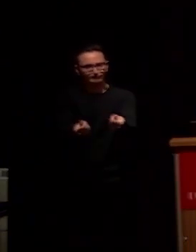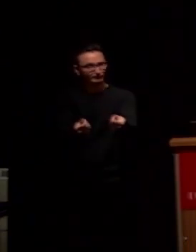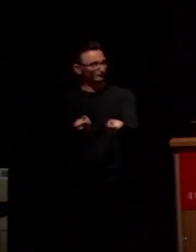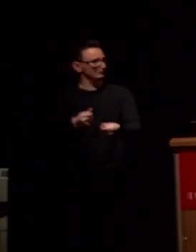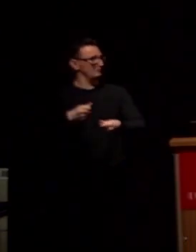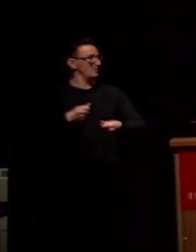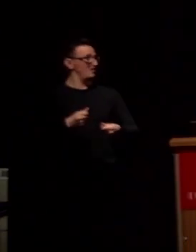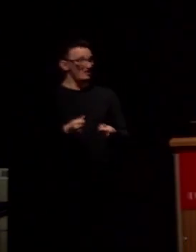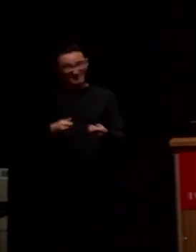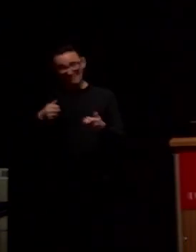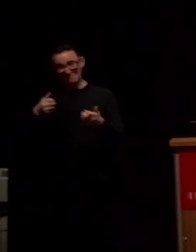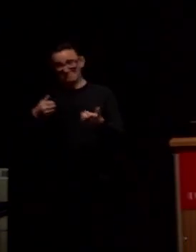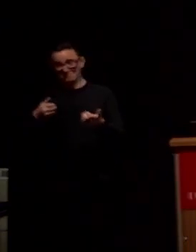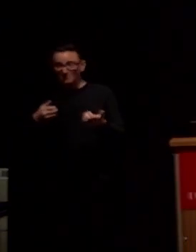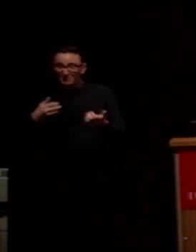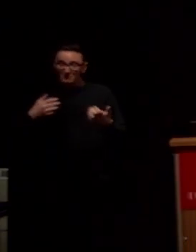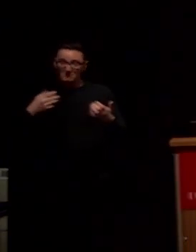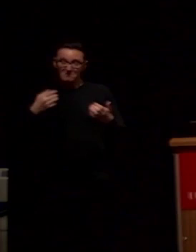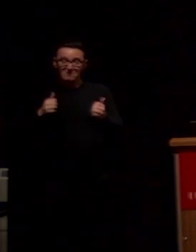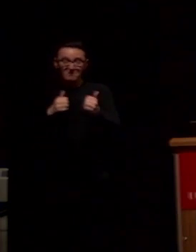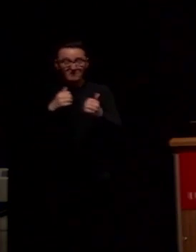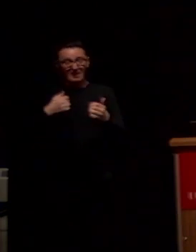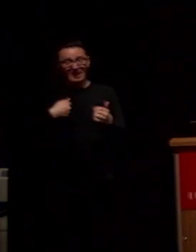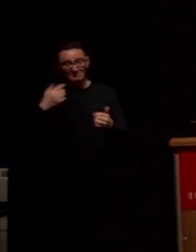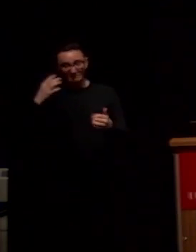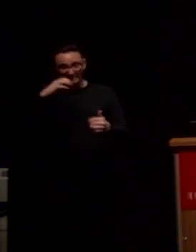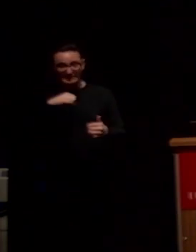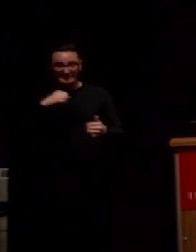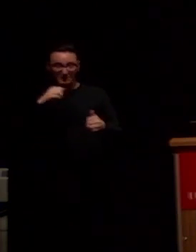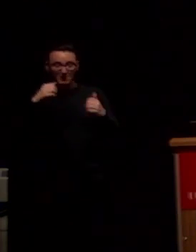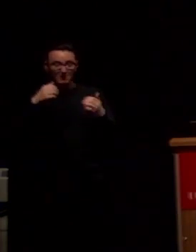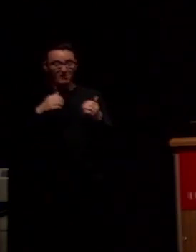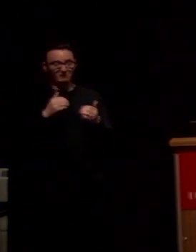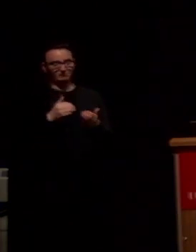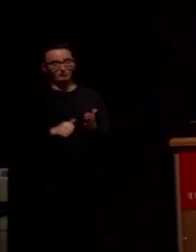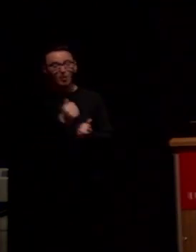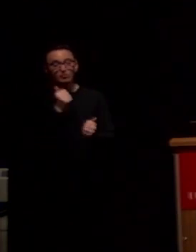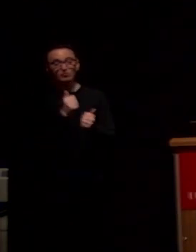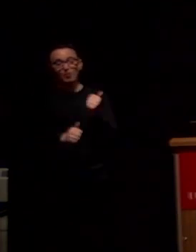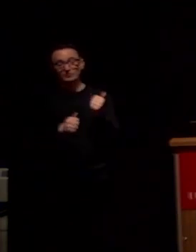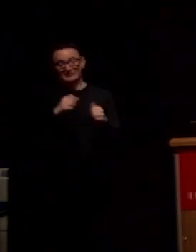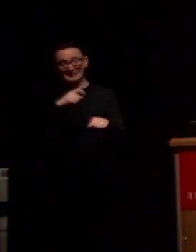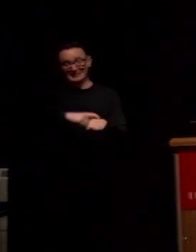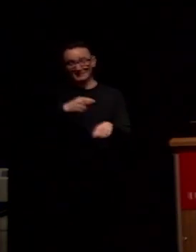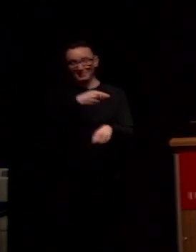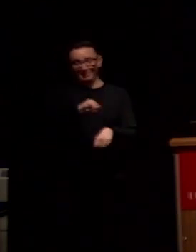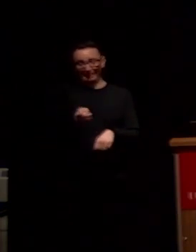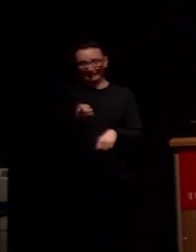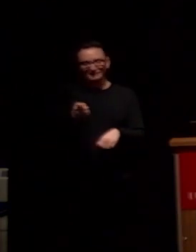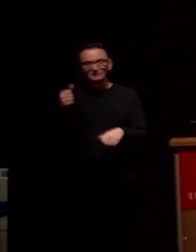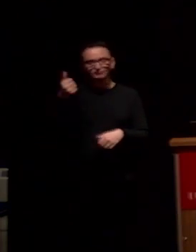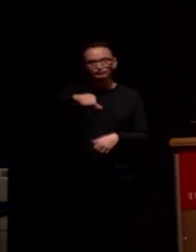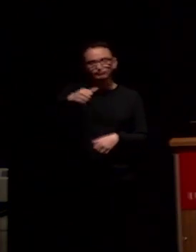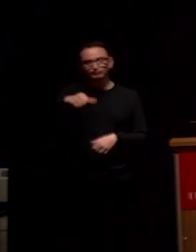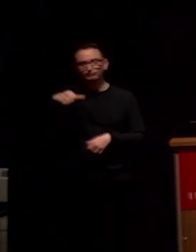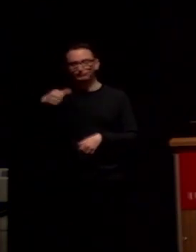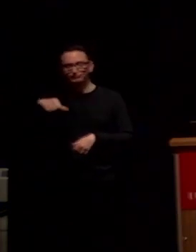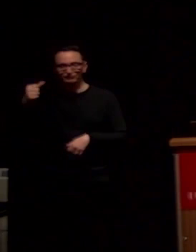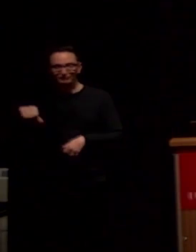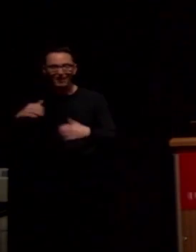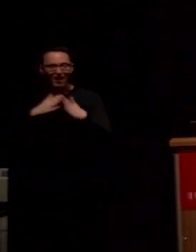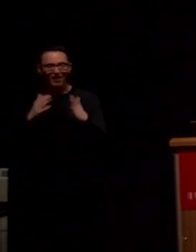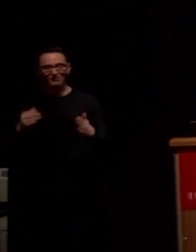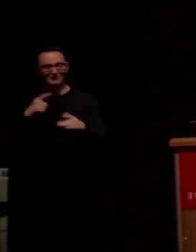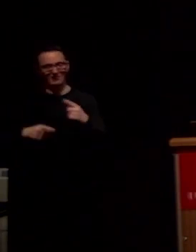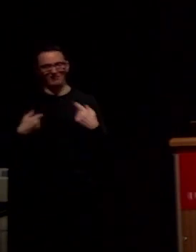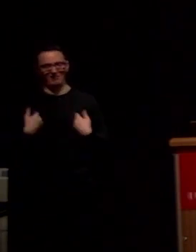probably rejected multiple times by landlords, which is why they're in this situation. So I think taking those two assumptions and seeing those people